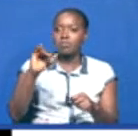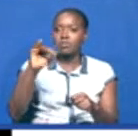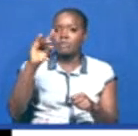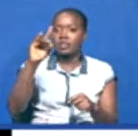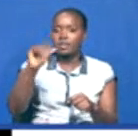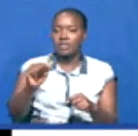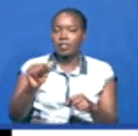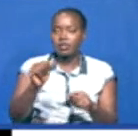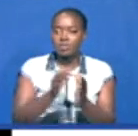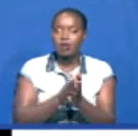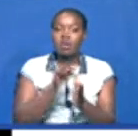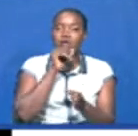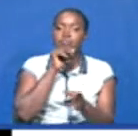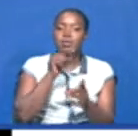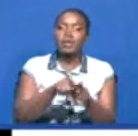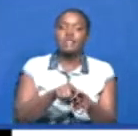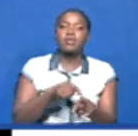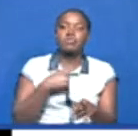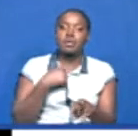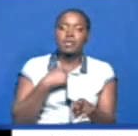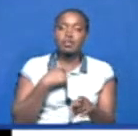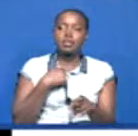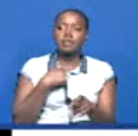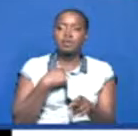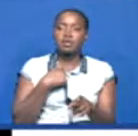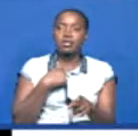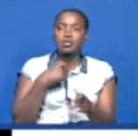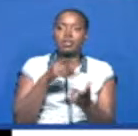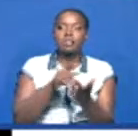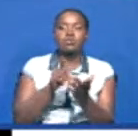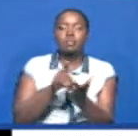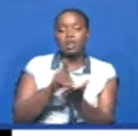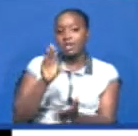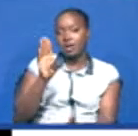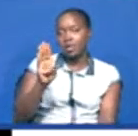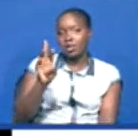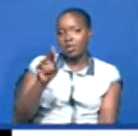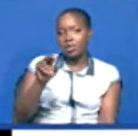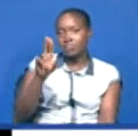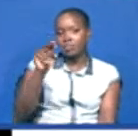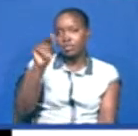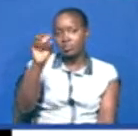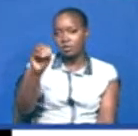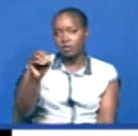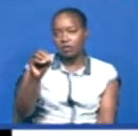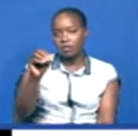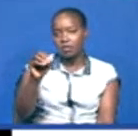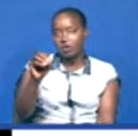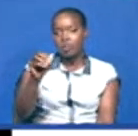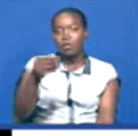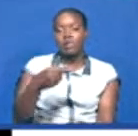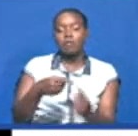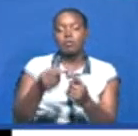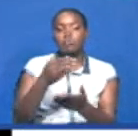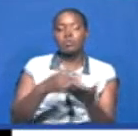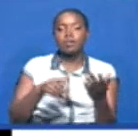my brother, the Dr. Bruno, standing in for the PS,